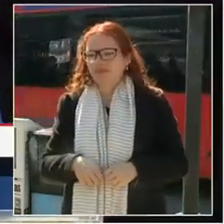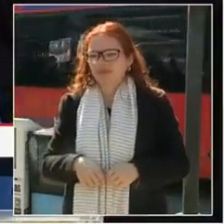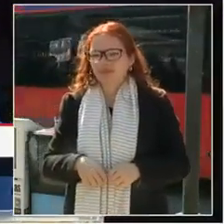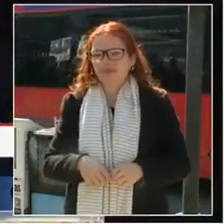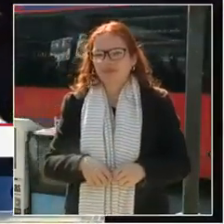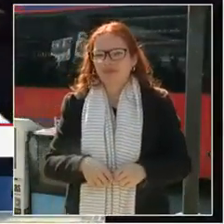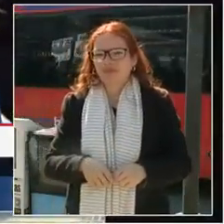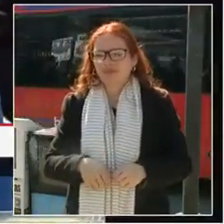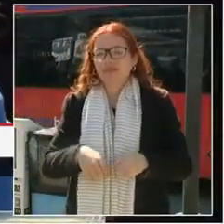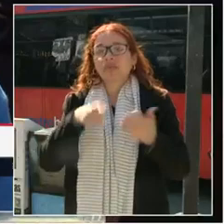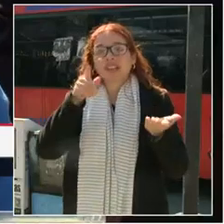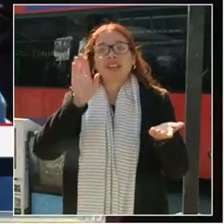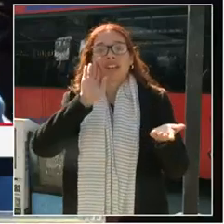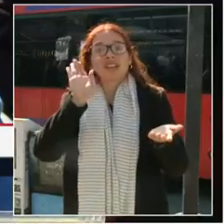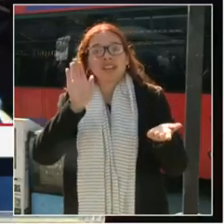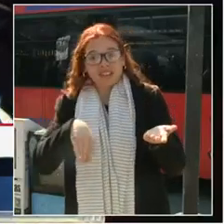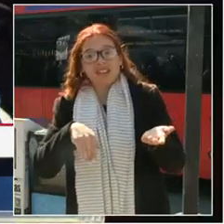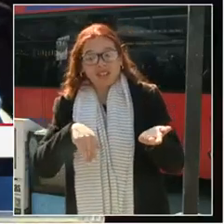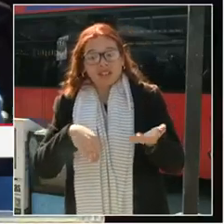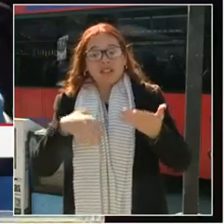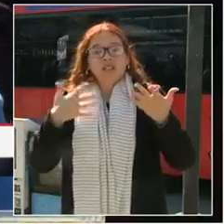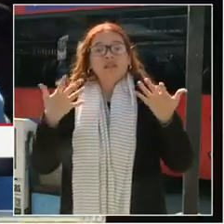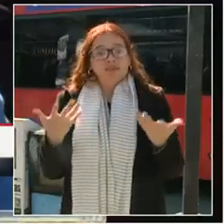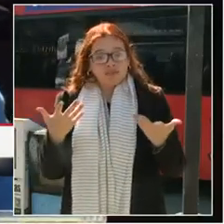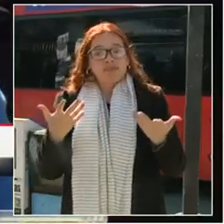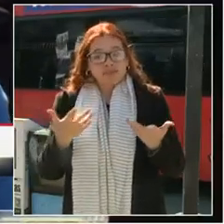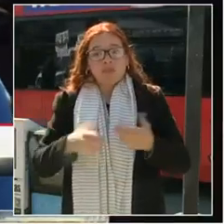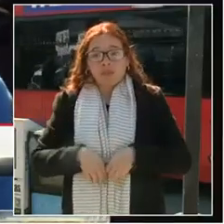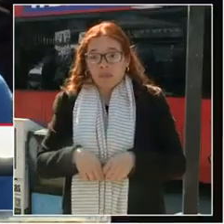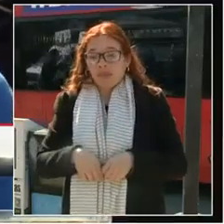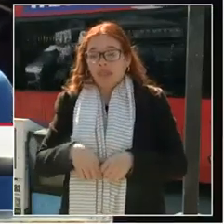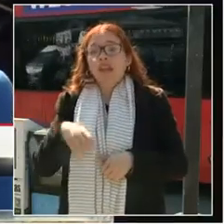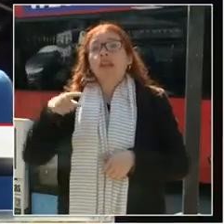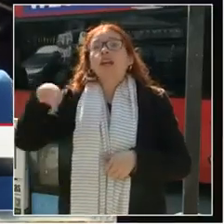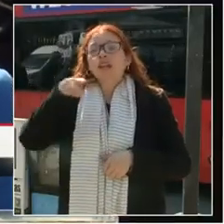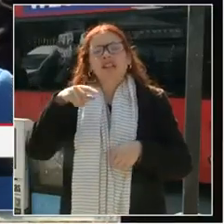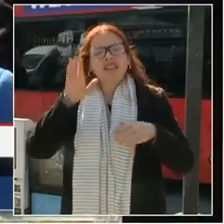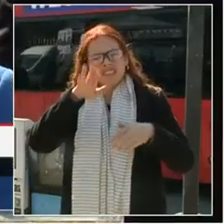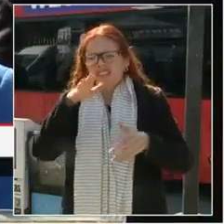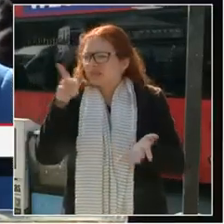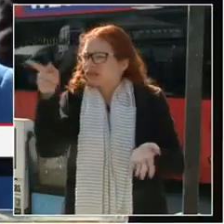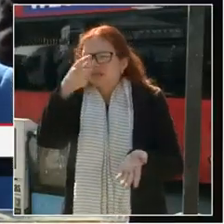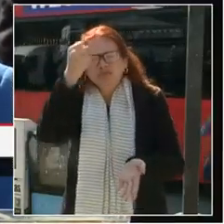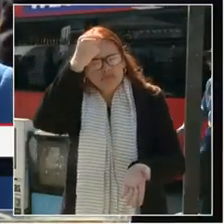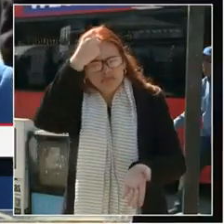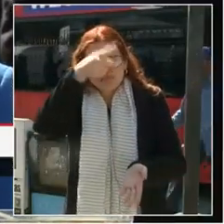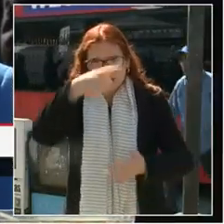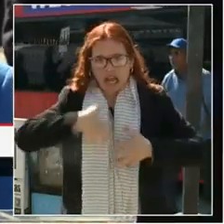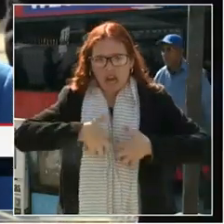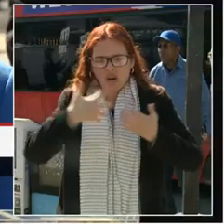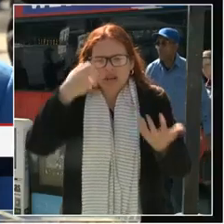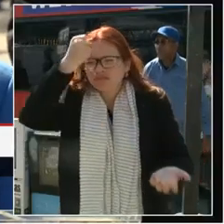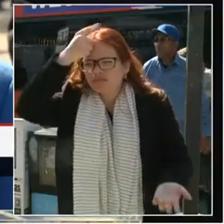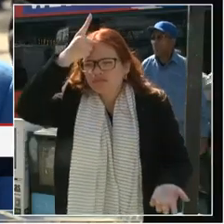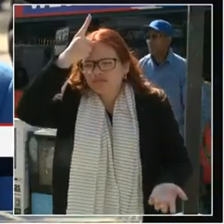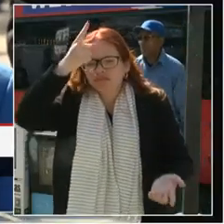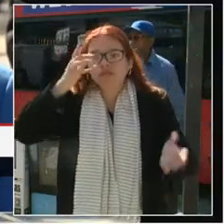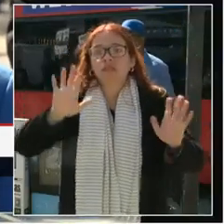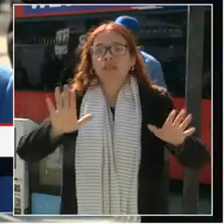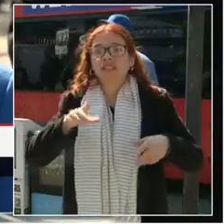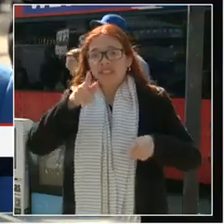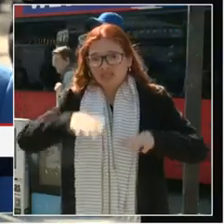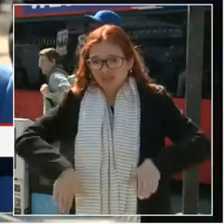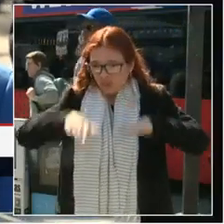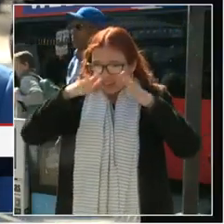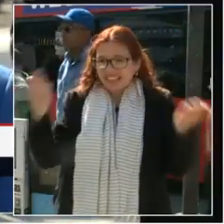And the thing about it is, people have a right to be angry. I'm angry. I'm a mom. I got 2 kids. I'm raising them here in the city, and we